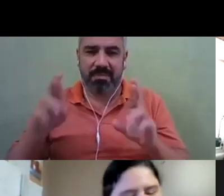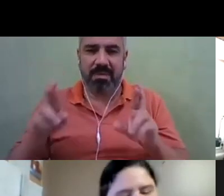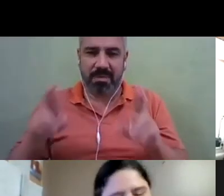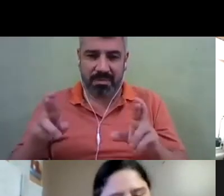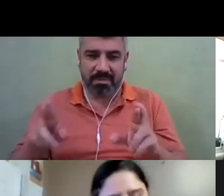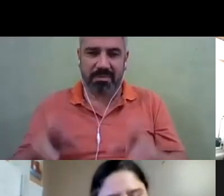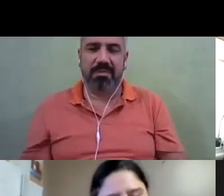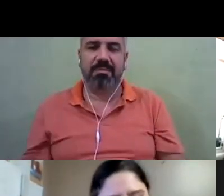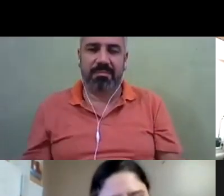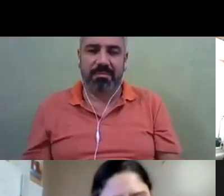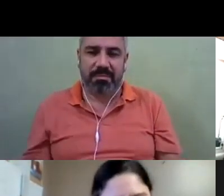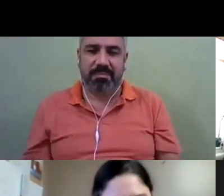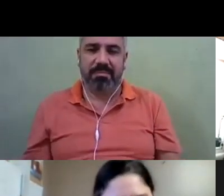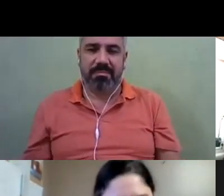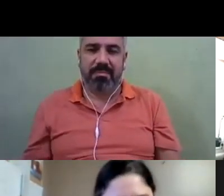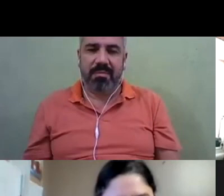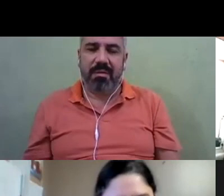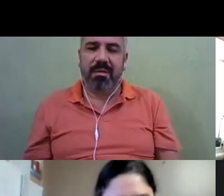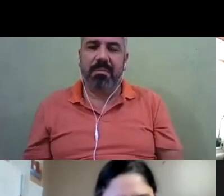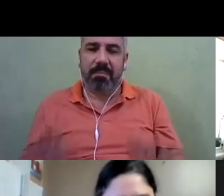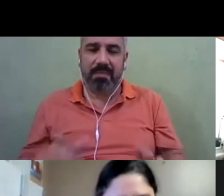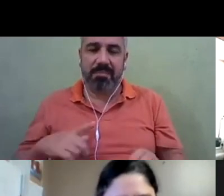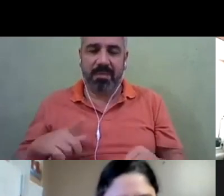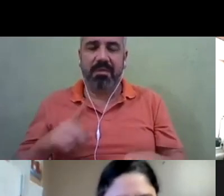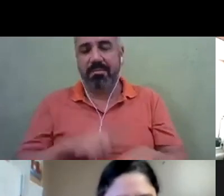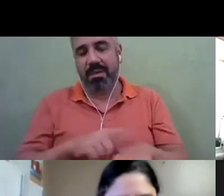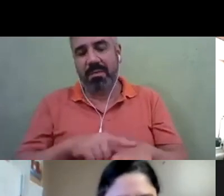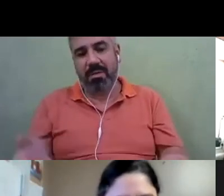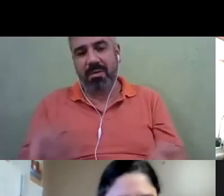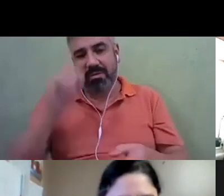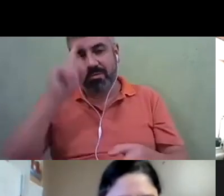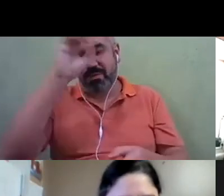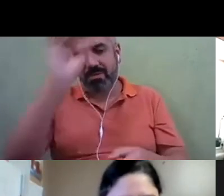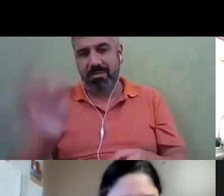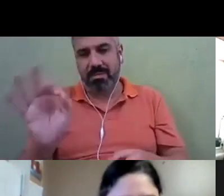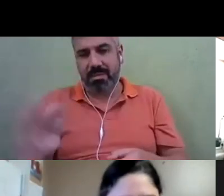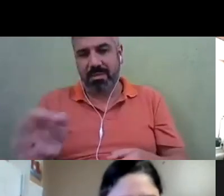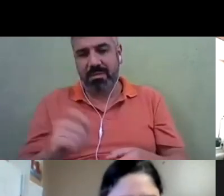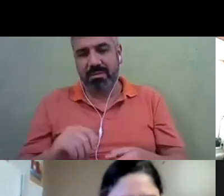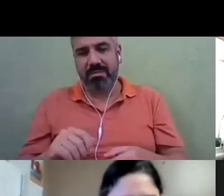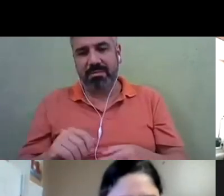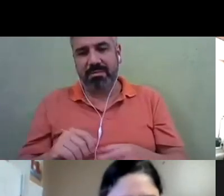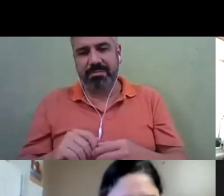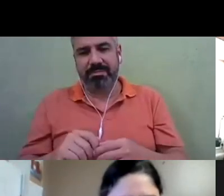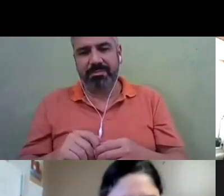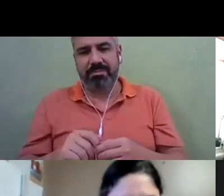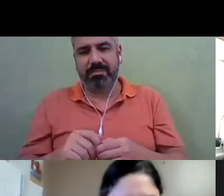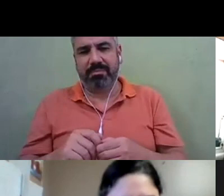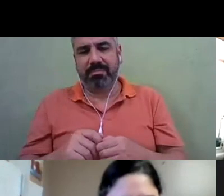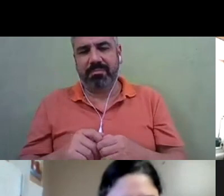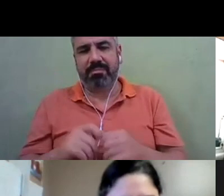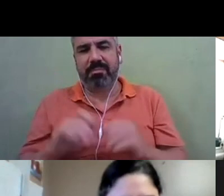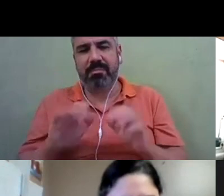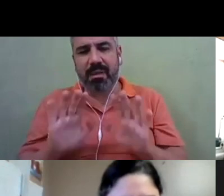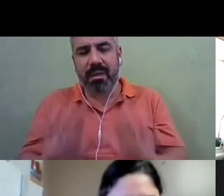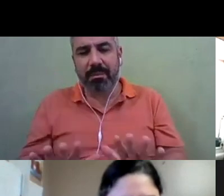country, and that may be some difficult times, but clearly it's come to an end. But what will